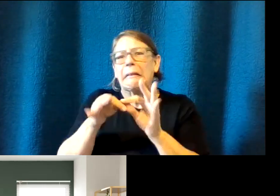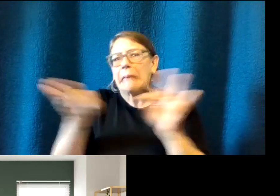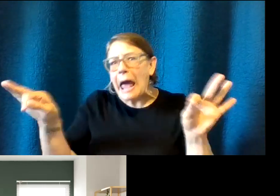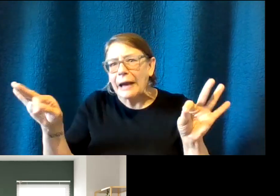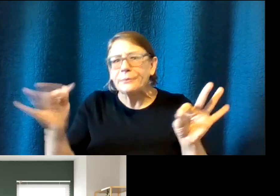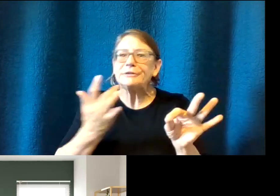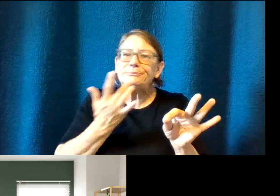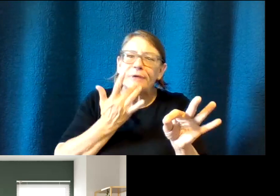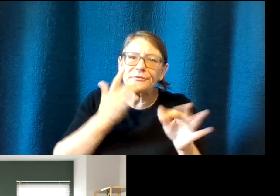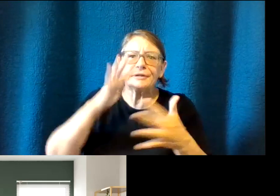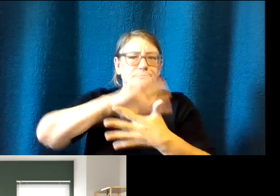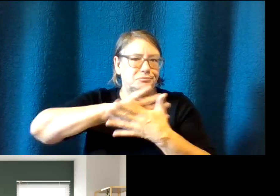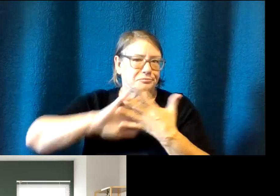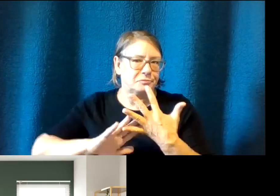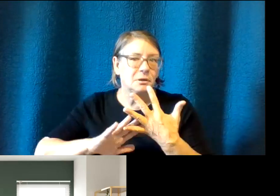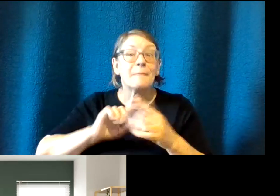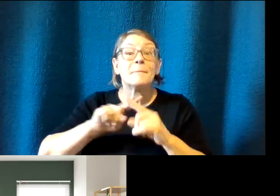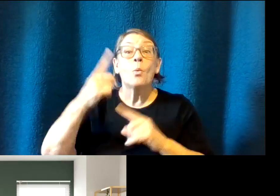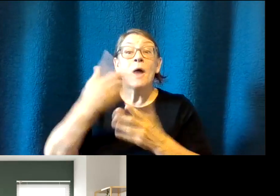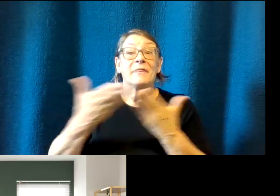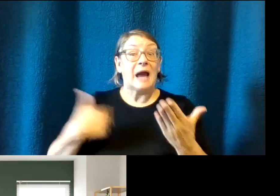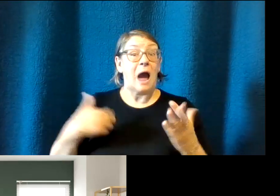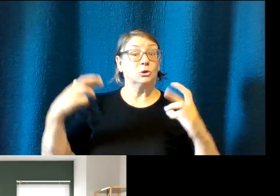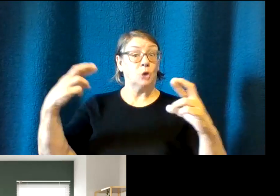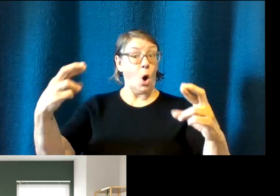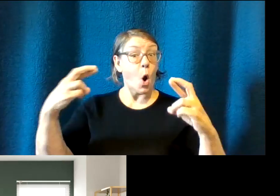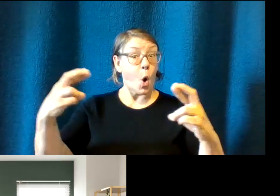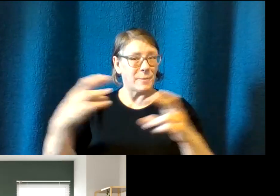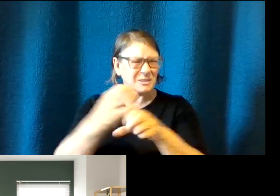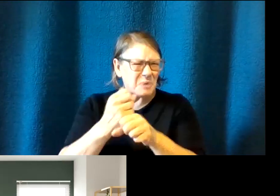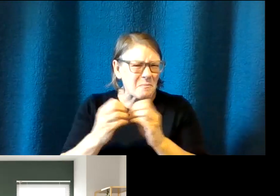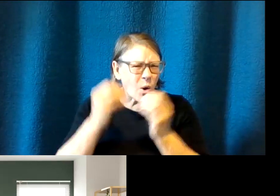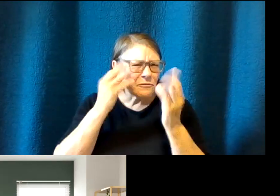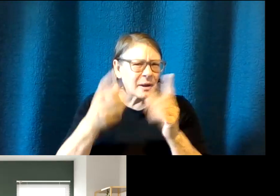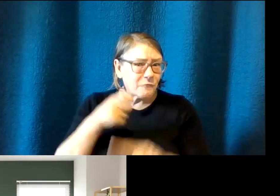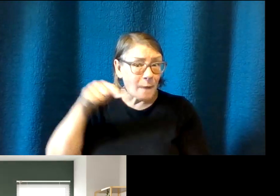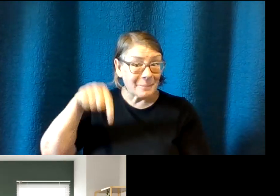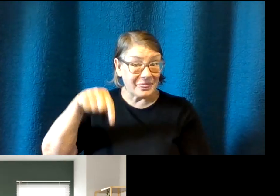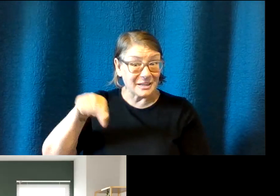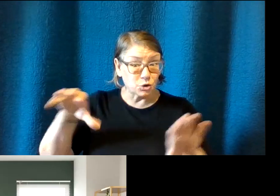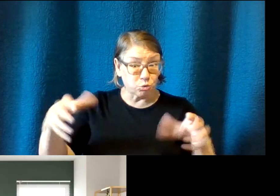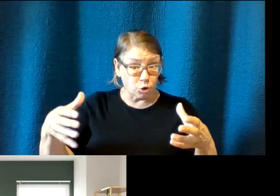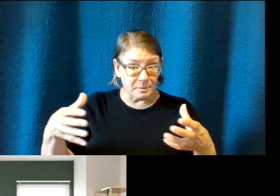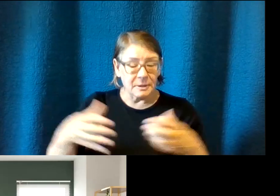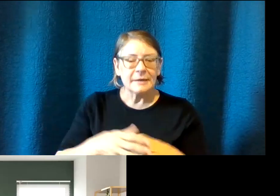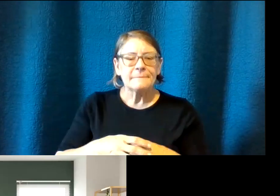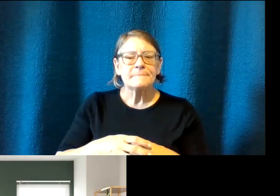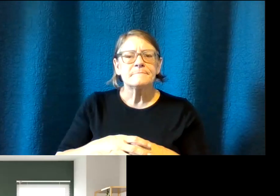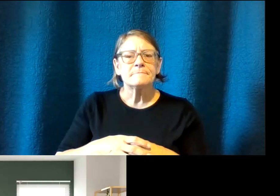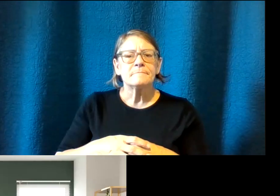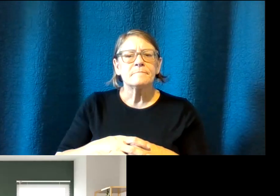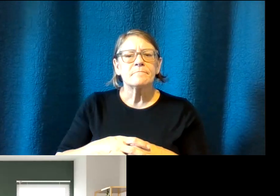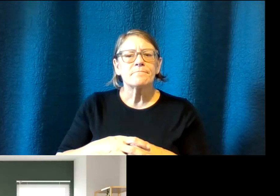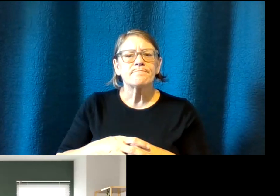of all sorts. But one of the things that I was hoping I could get a little more information from this community about is, those